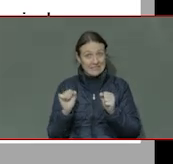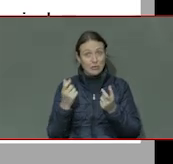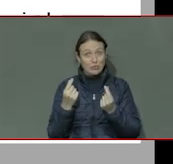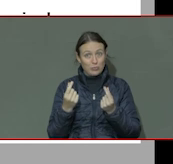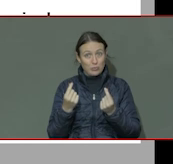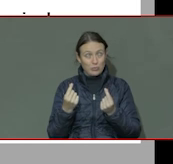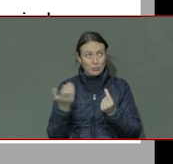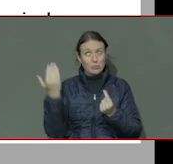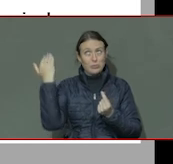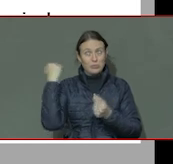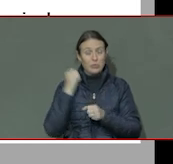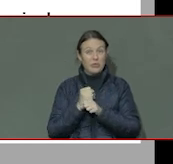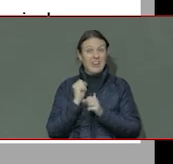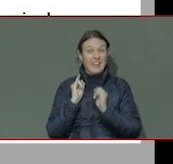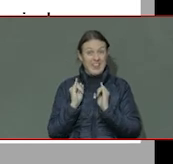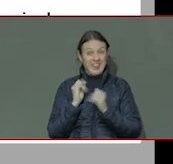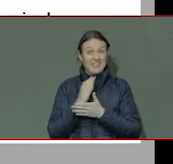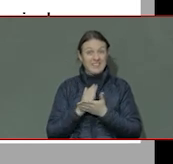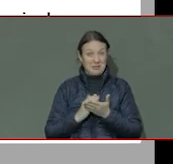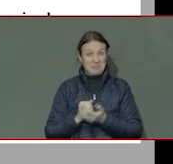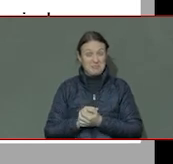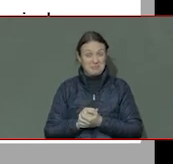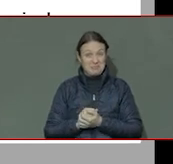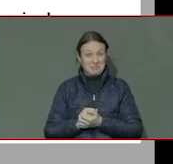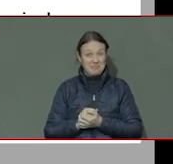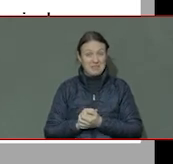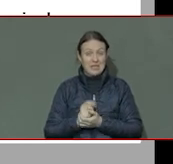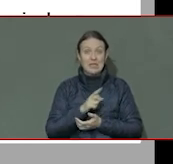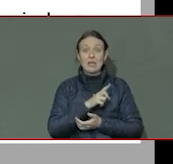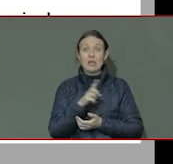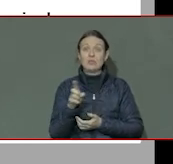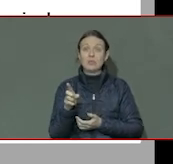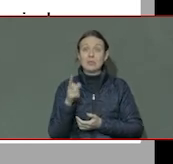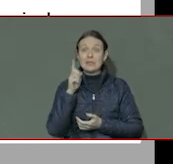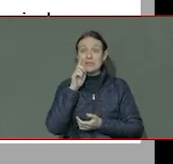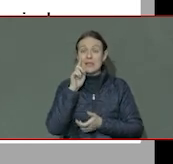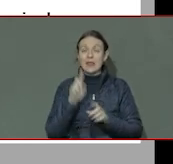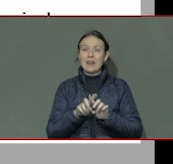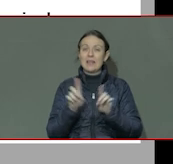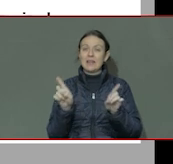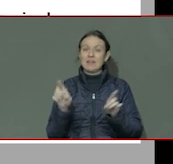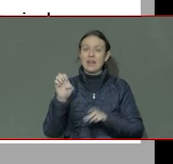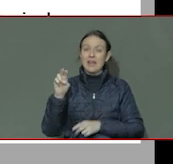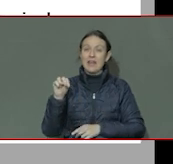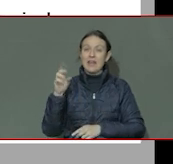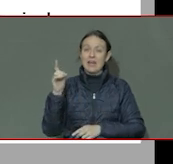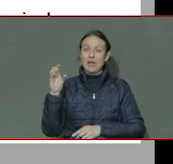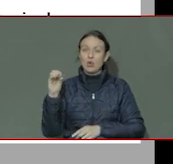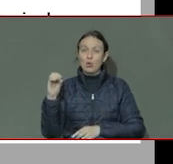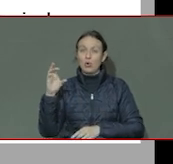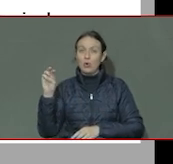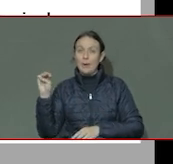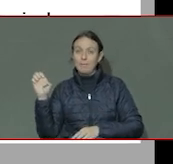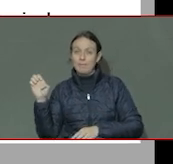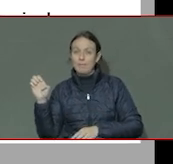of it in grade 11. So if you're going to have a look, the difference between an endocrine and an exocrine